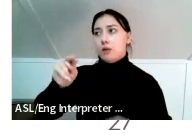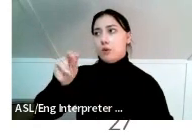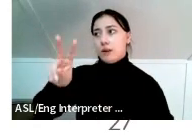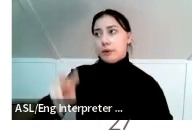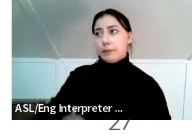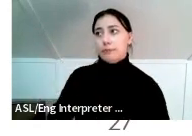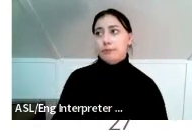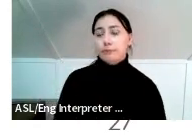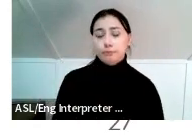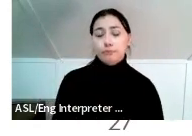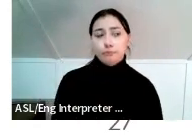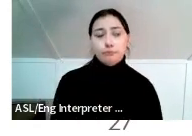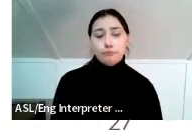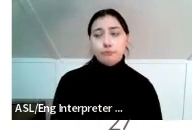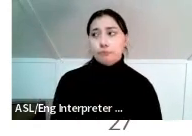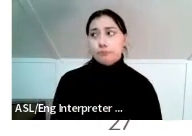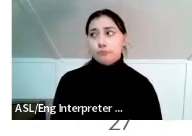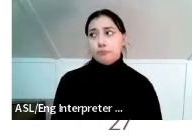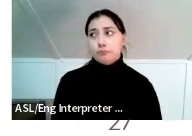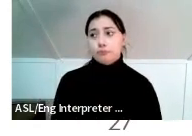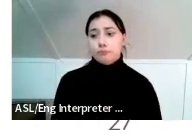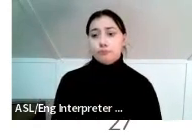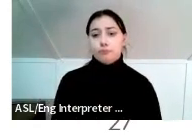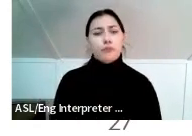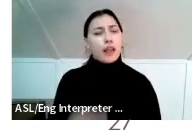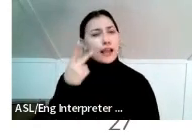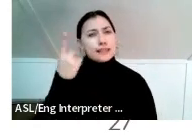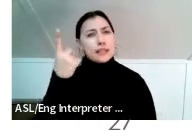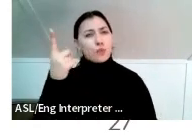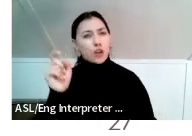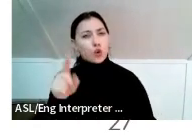So I think I'm seeing one question here